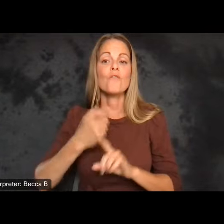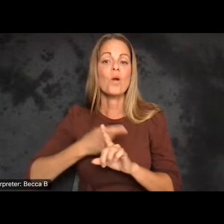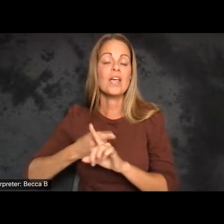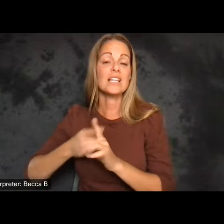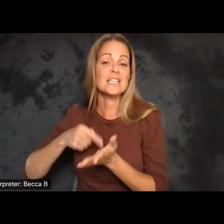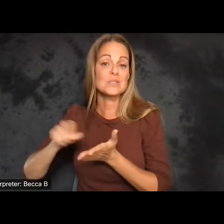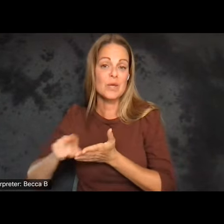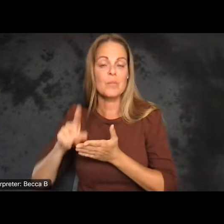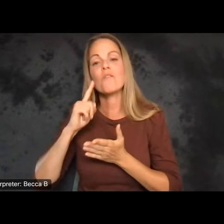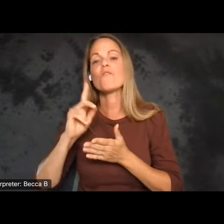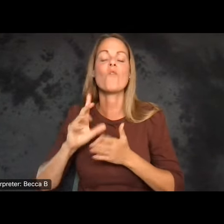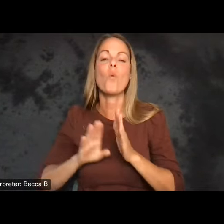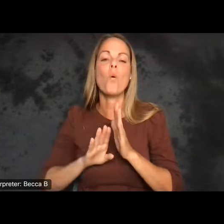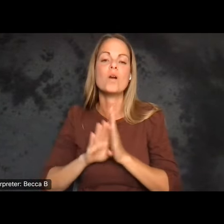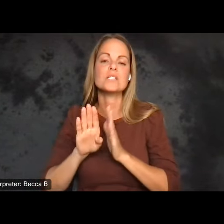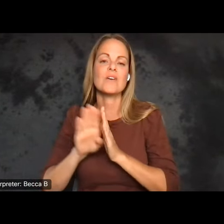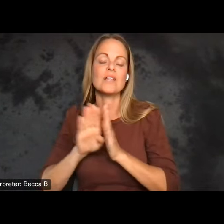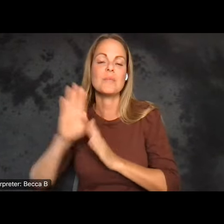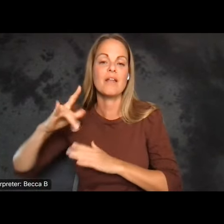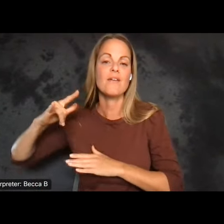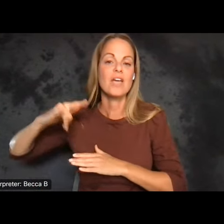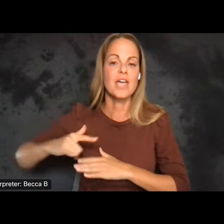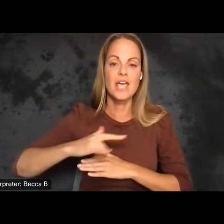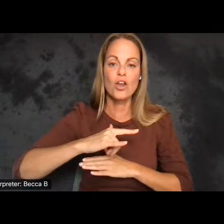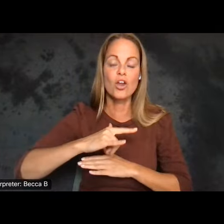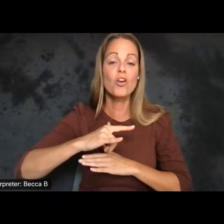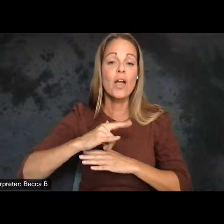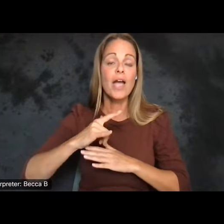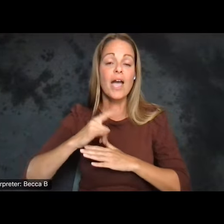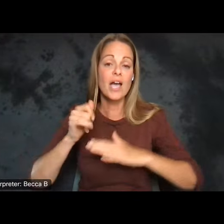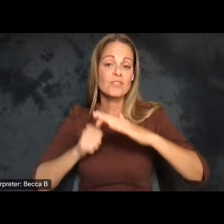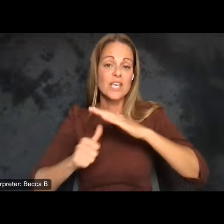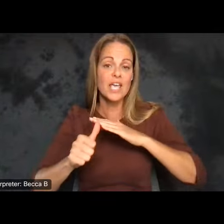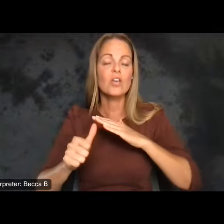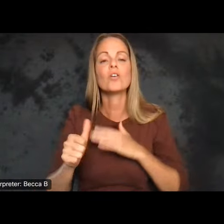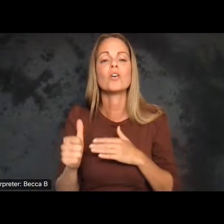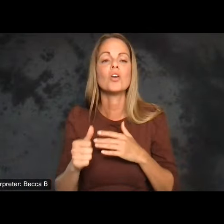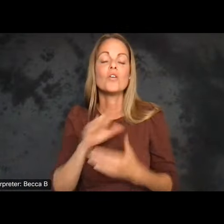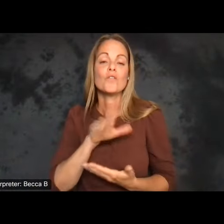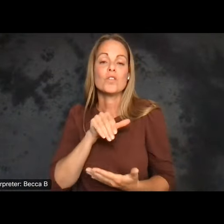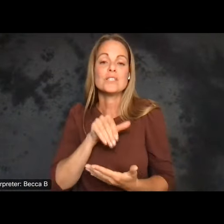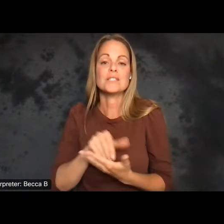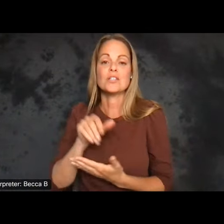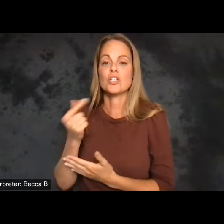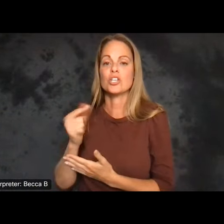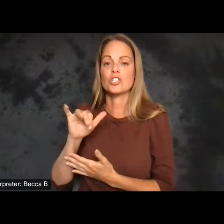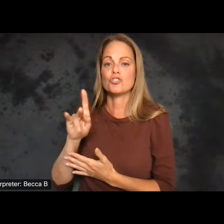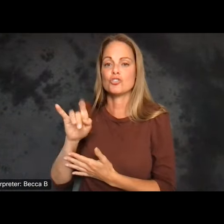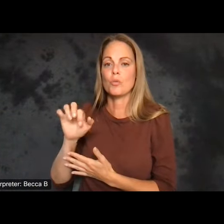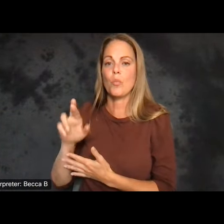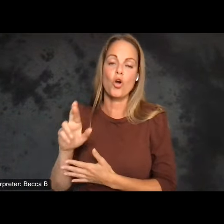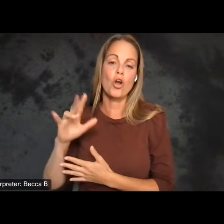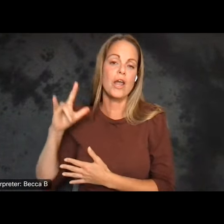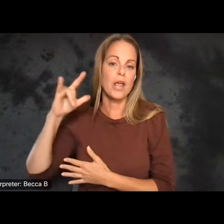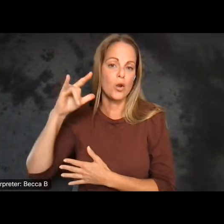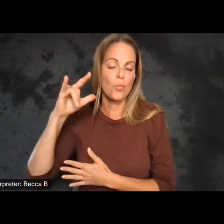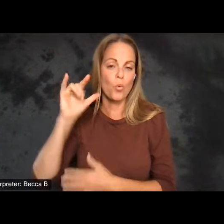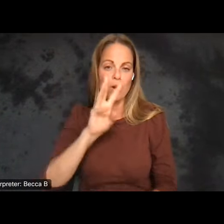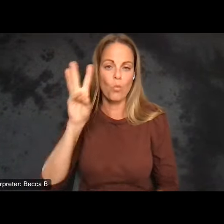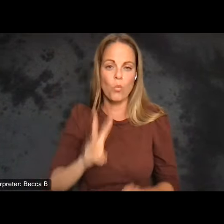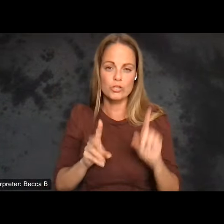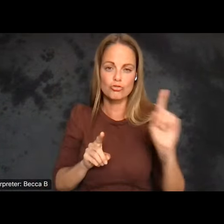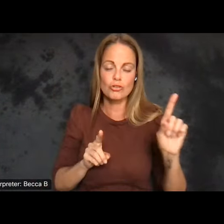an aircraft hangar for the Air Support Unit's Central Region base at the Jabbar Airport in Wichita. So that base